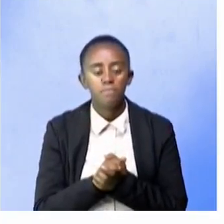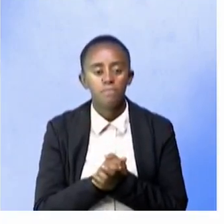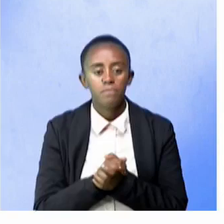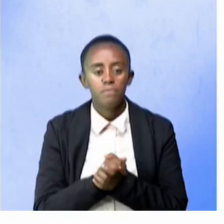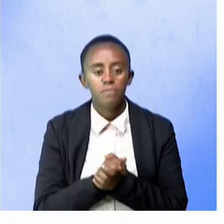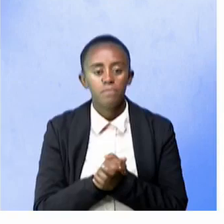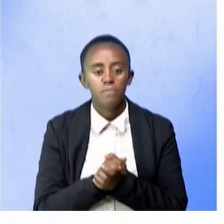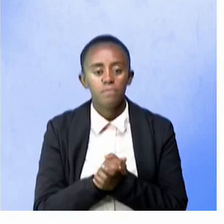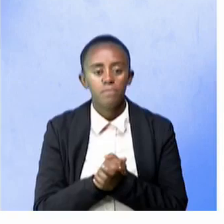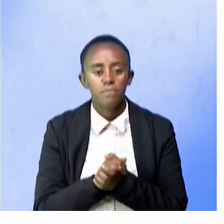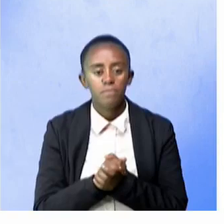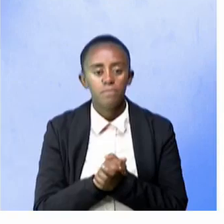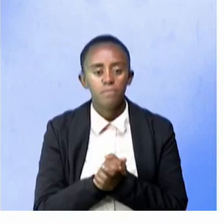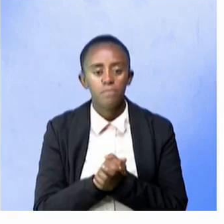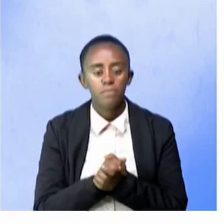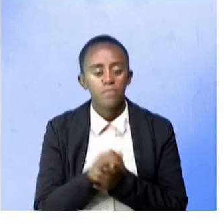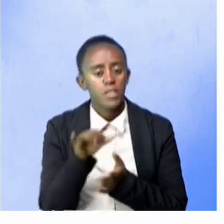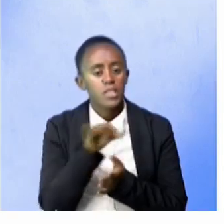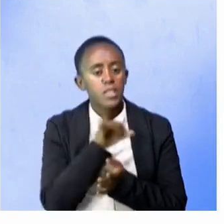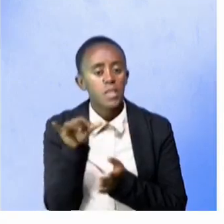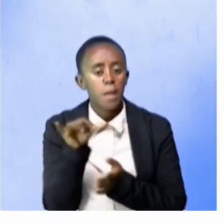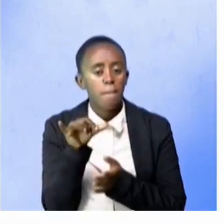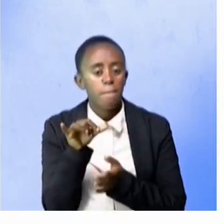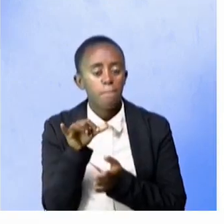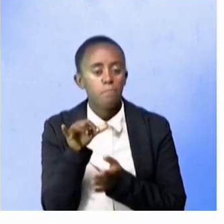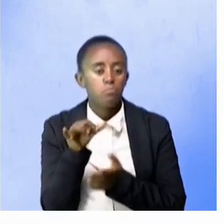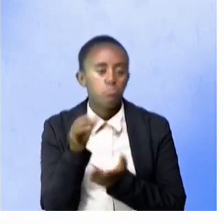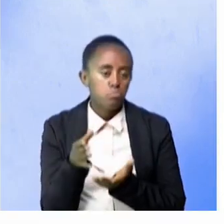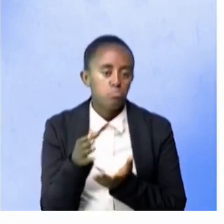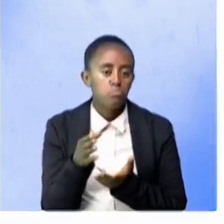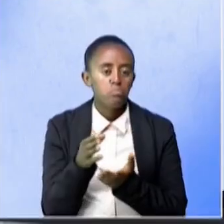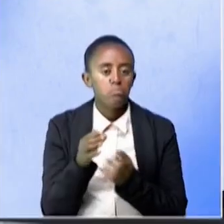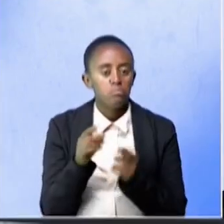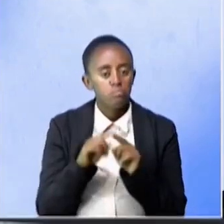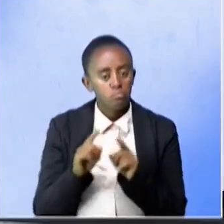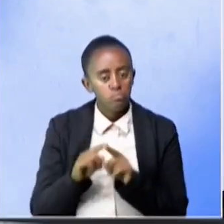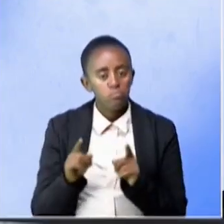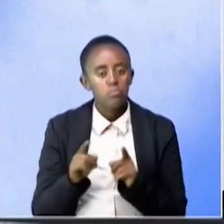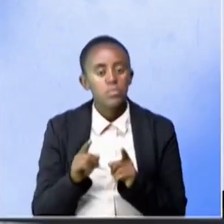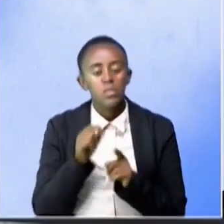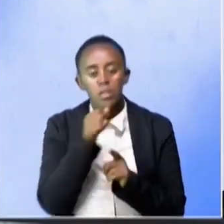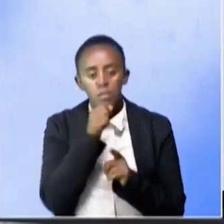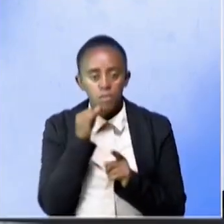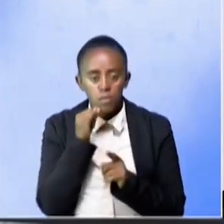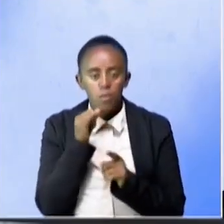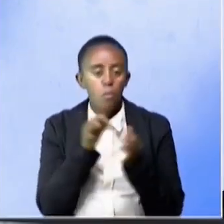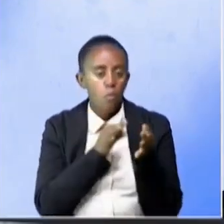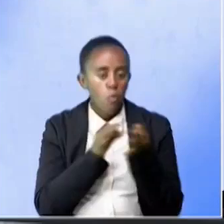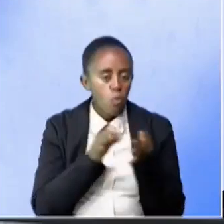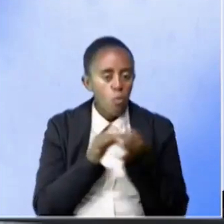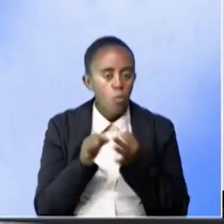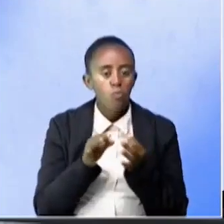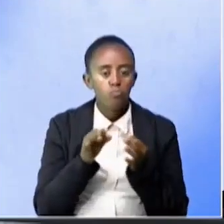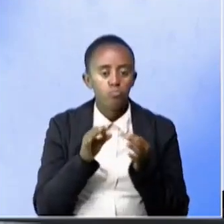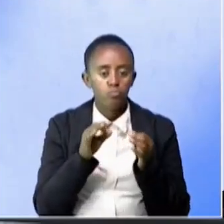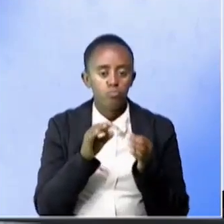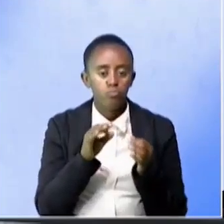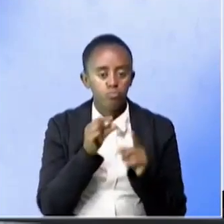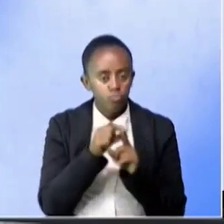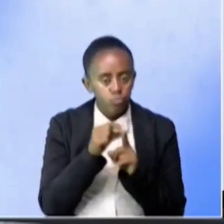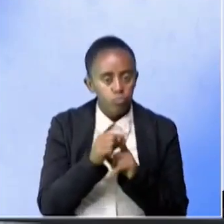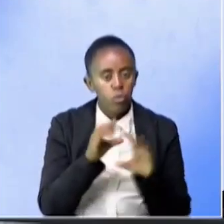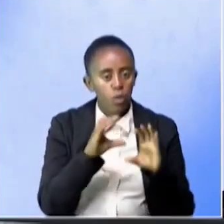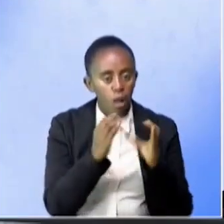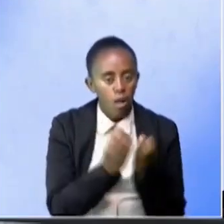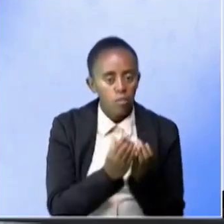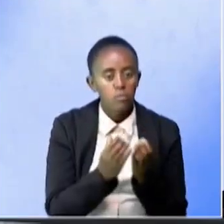Yeah. The same is true that we have seen so far about adjectives modifying in different words of classes. Adverbs also